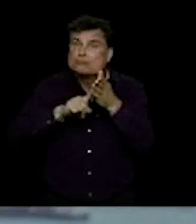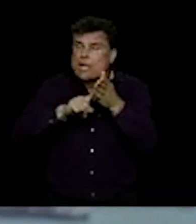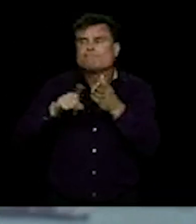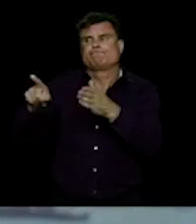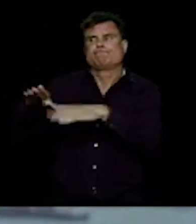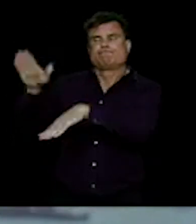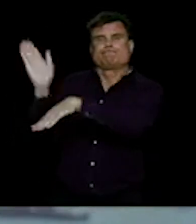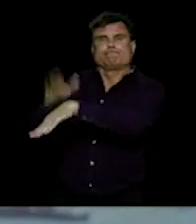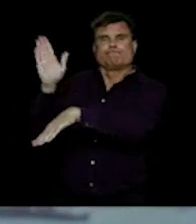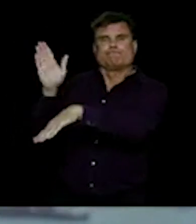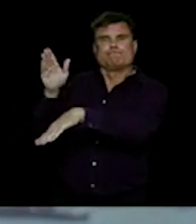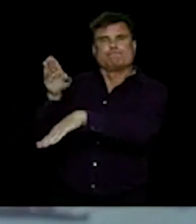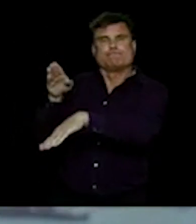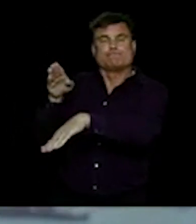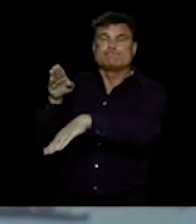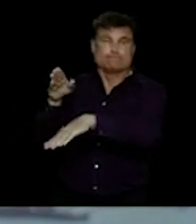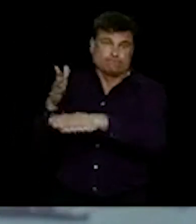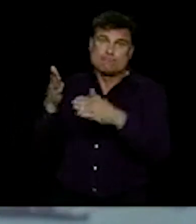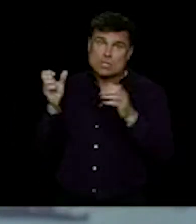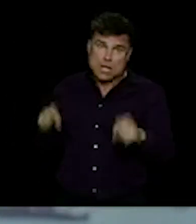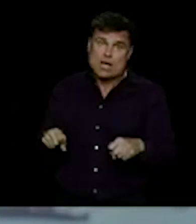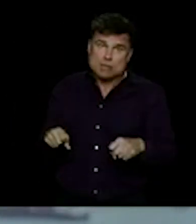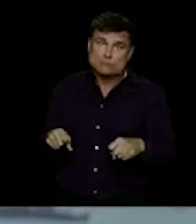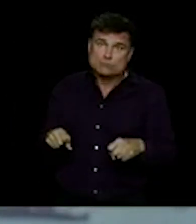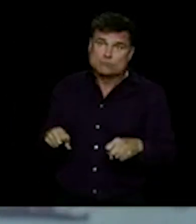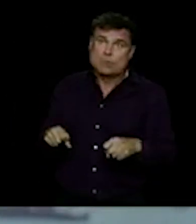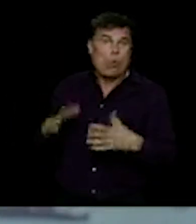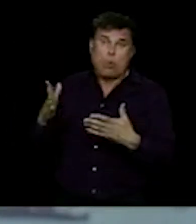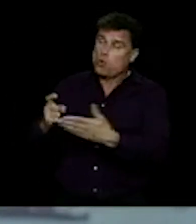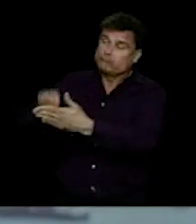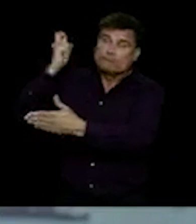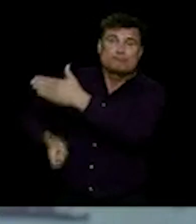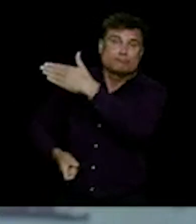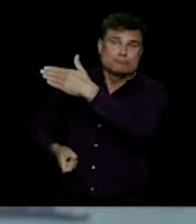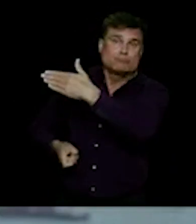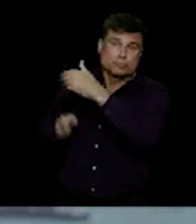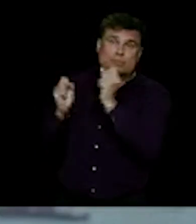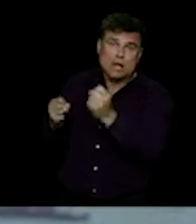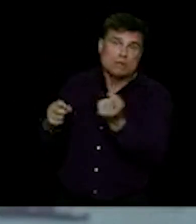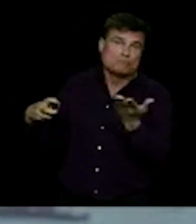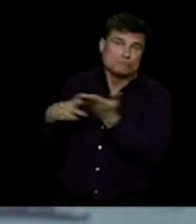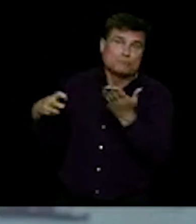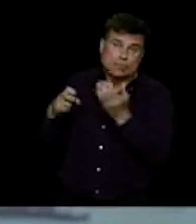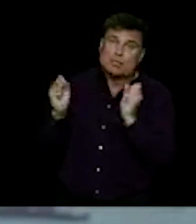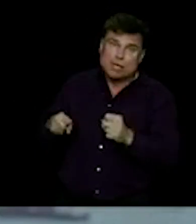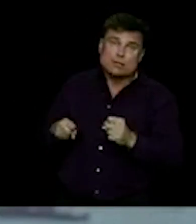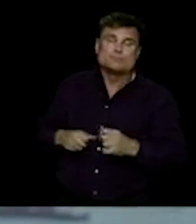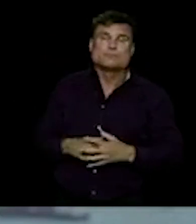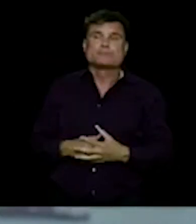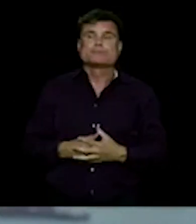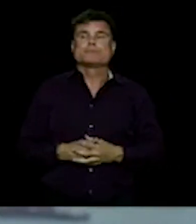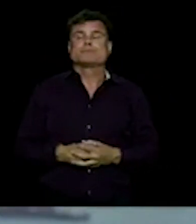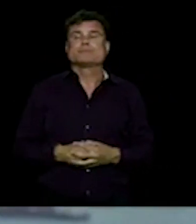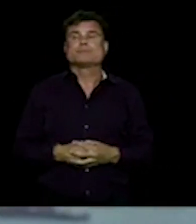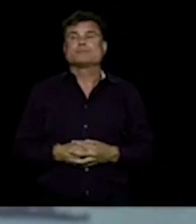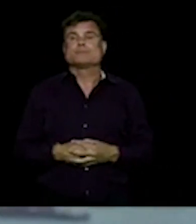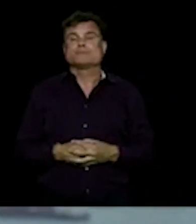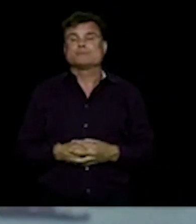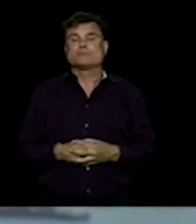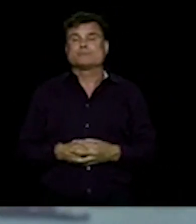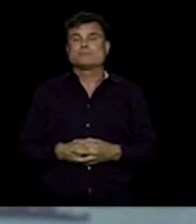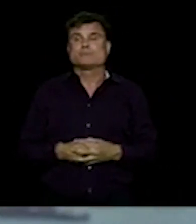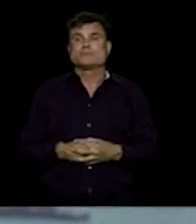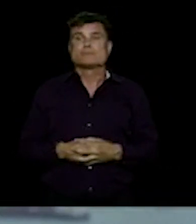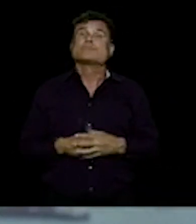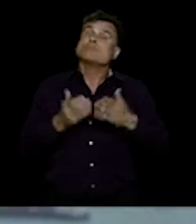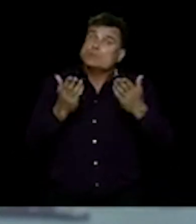quite impressed by people in those settings, particularly what we've seen in the interior, where people are doing the right thing.